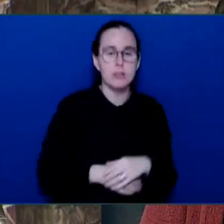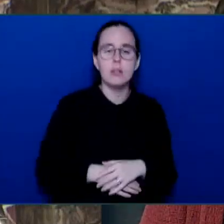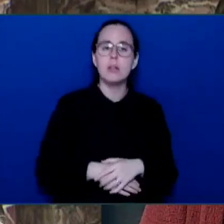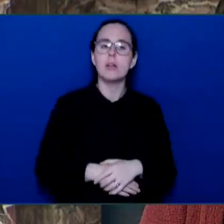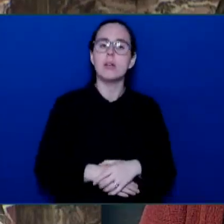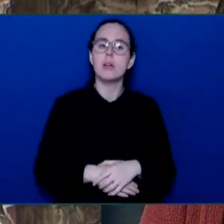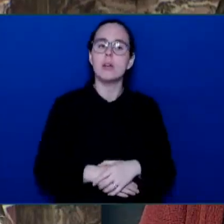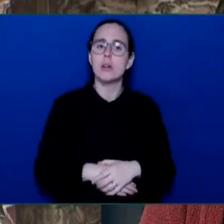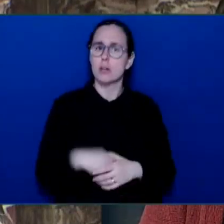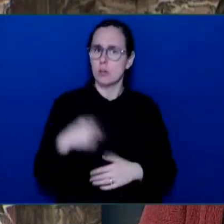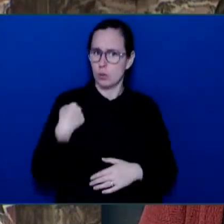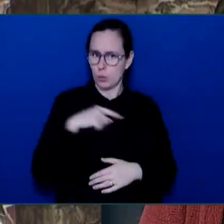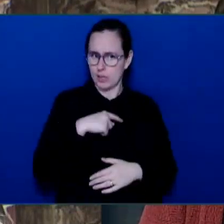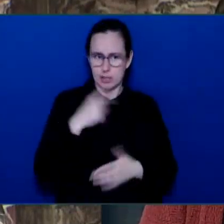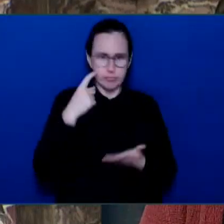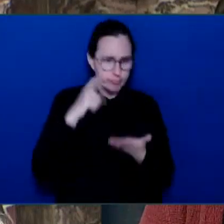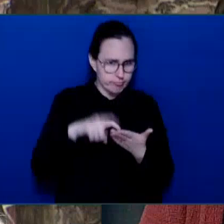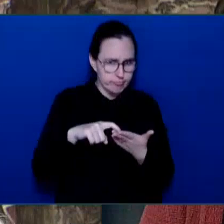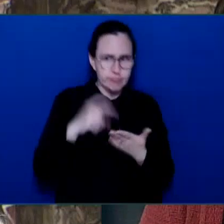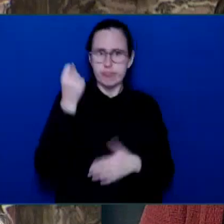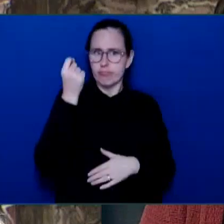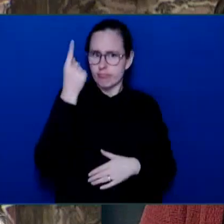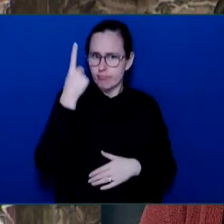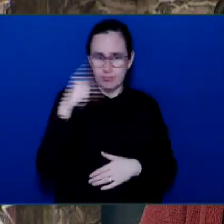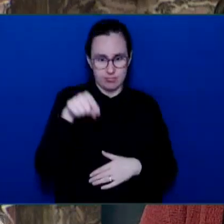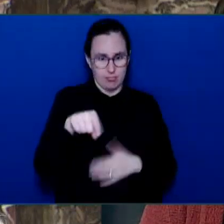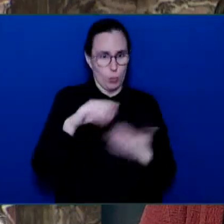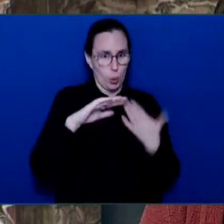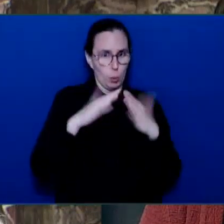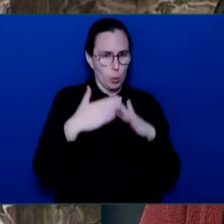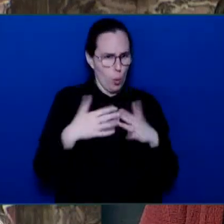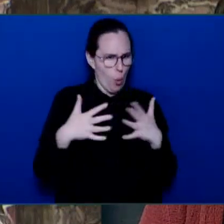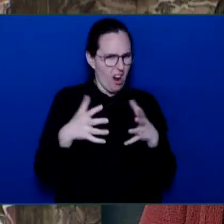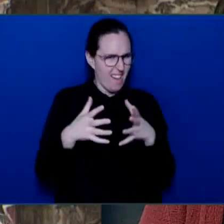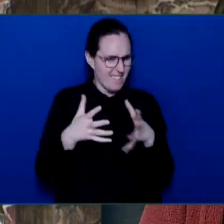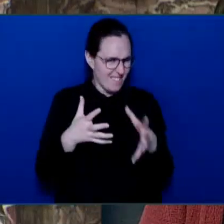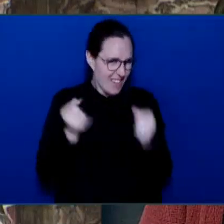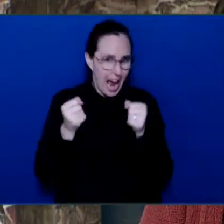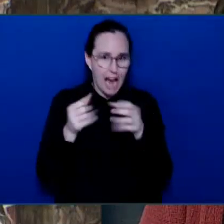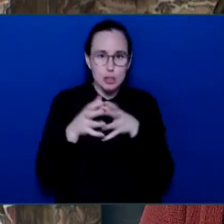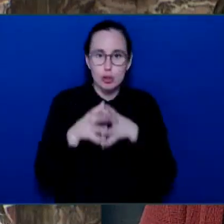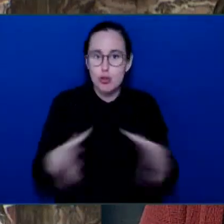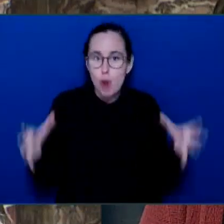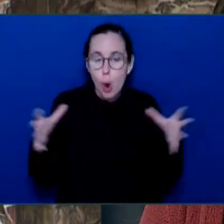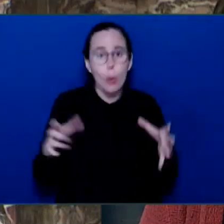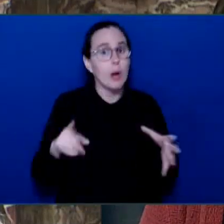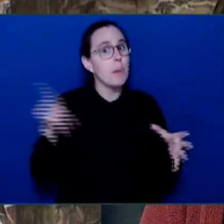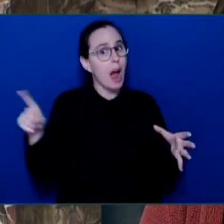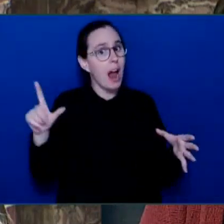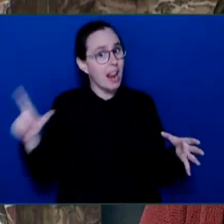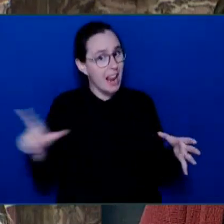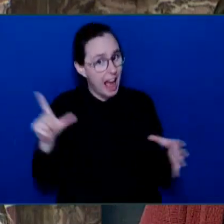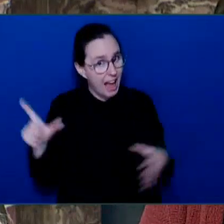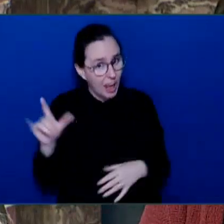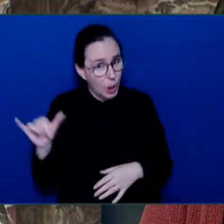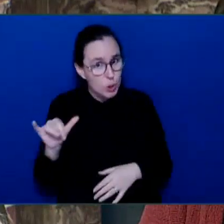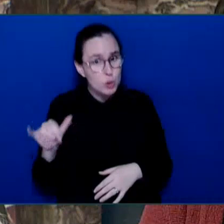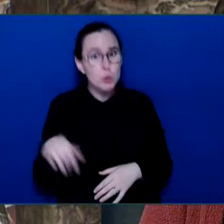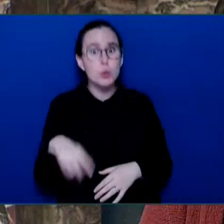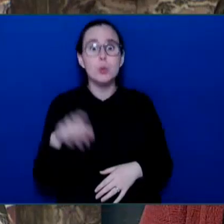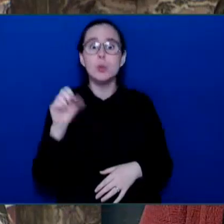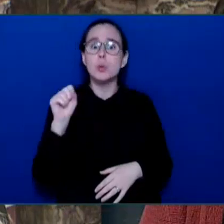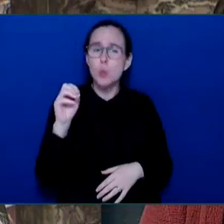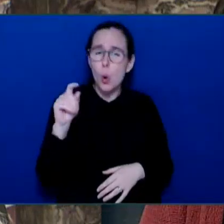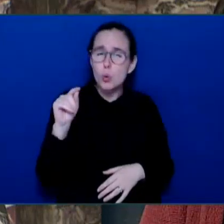Surrey, it is like many other communities like Langley, Souk, many other communities. And we, as a government, are committed to look at